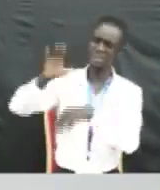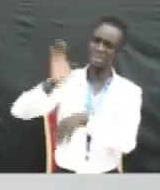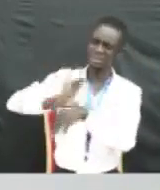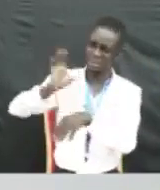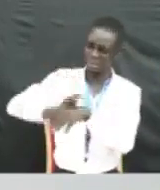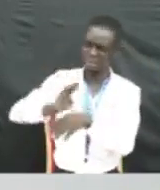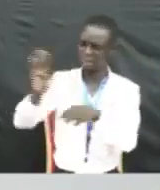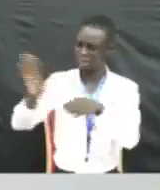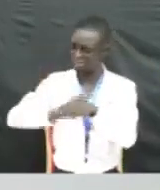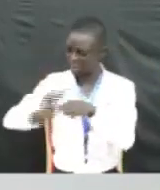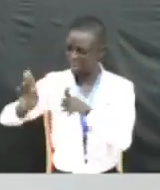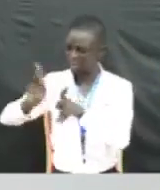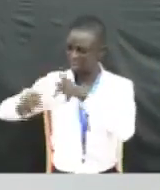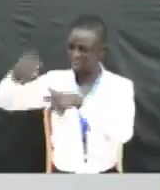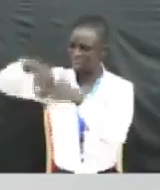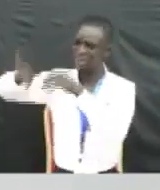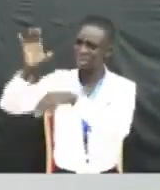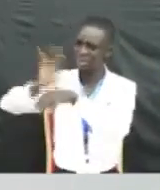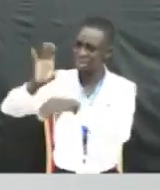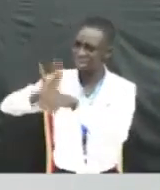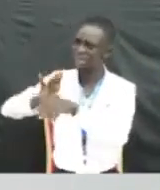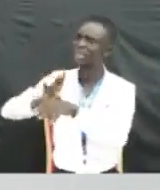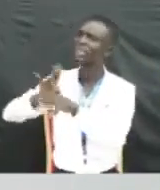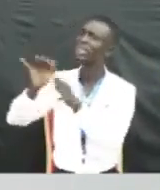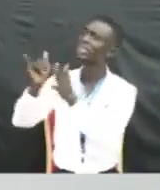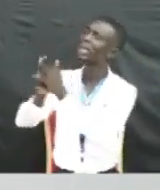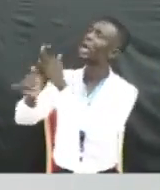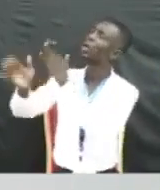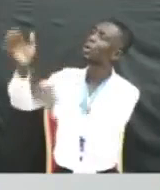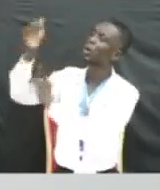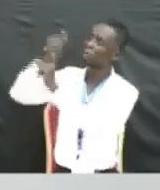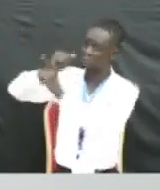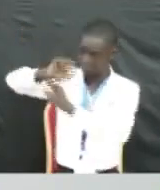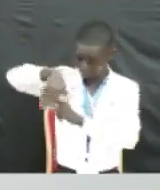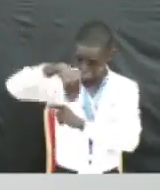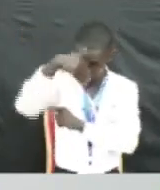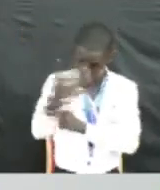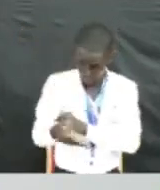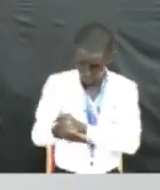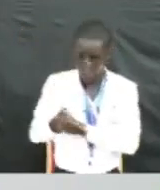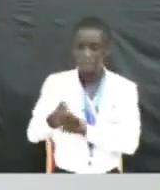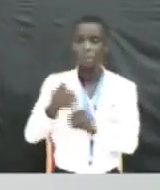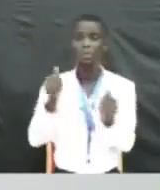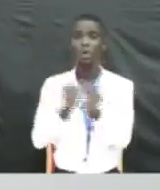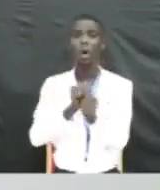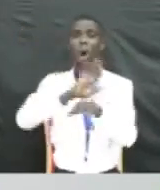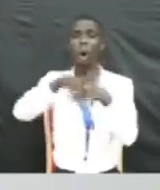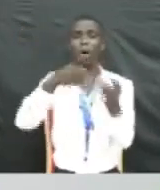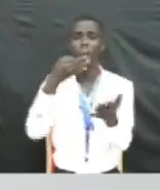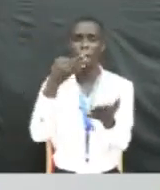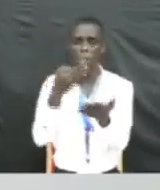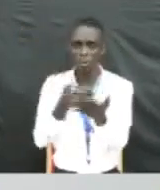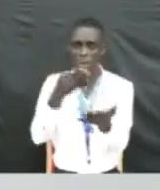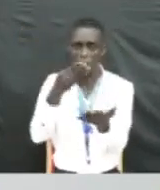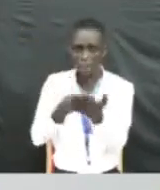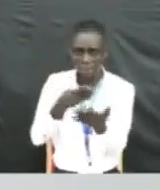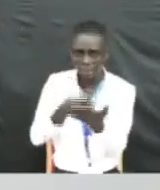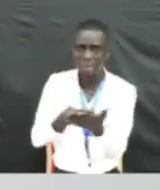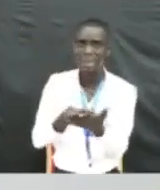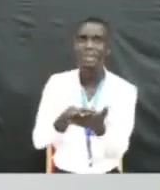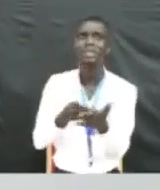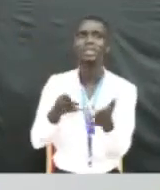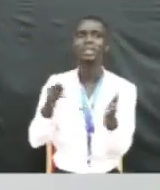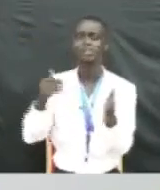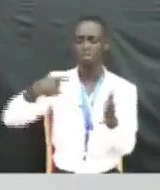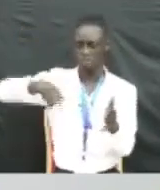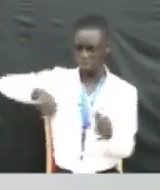oh God, you equip them and provide them with the finances that we can